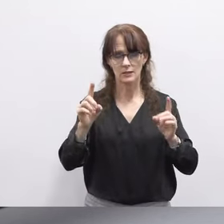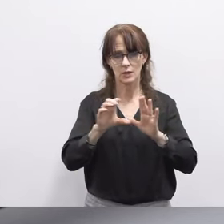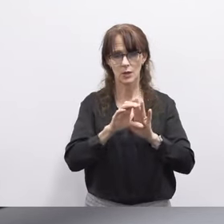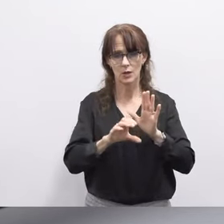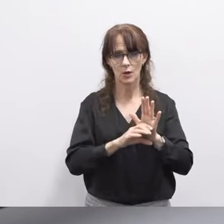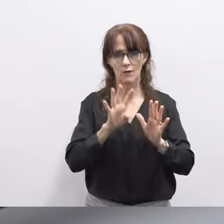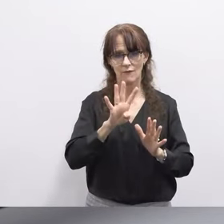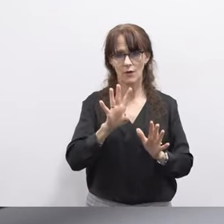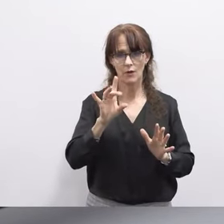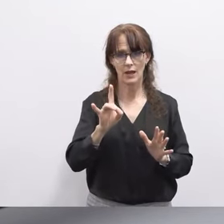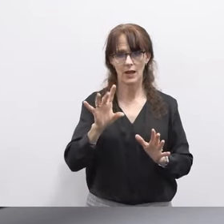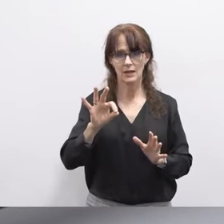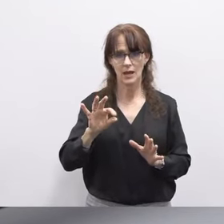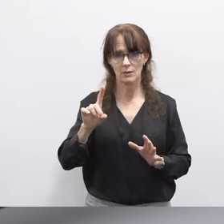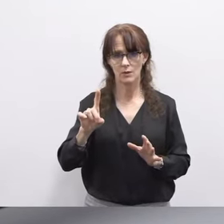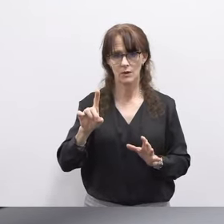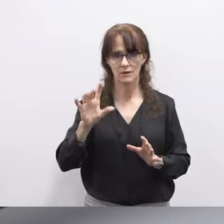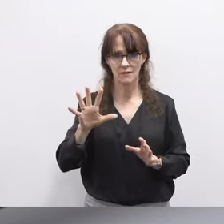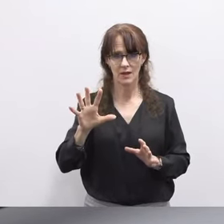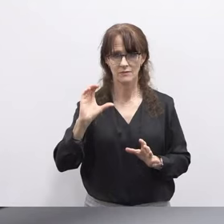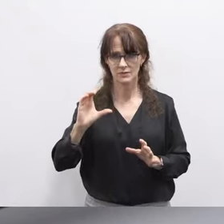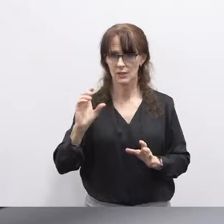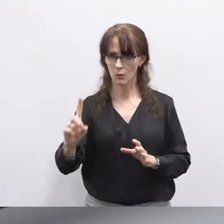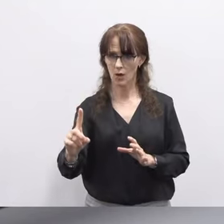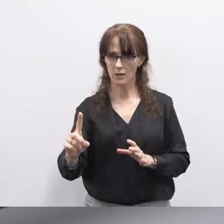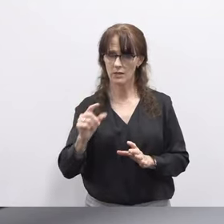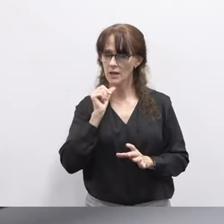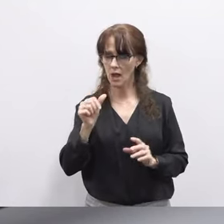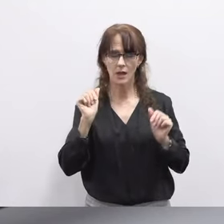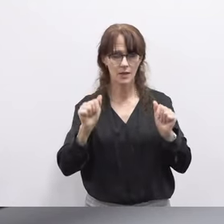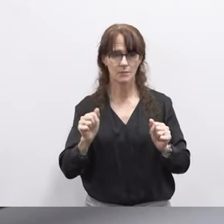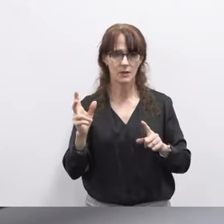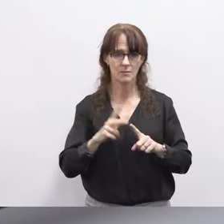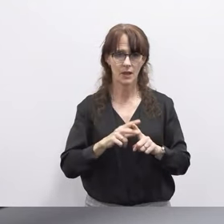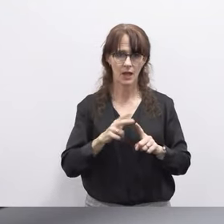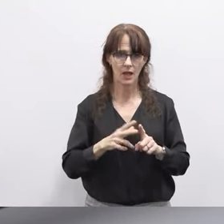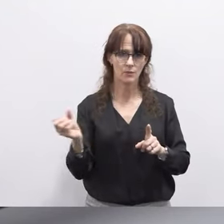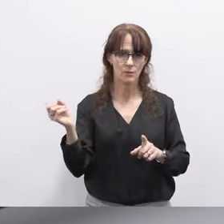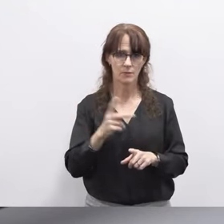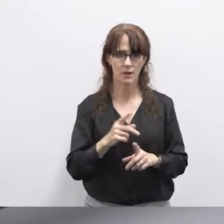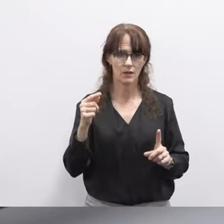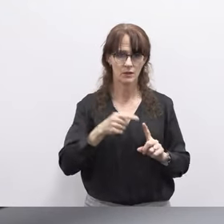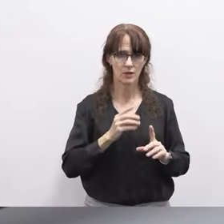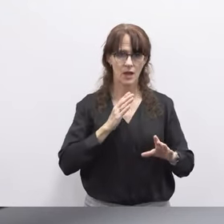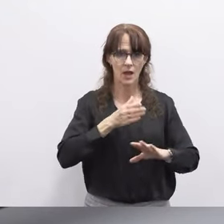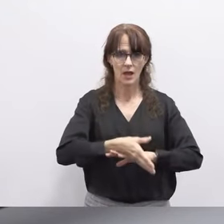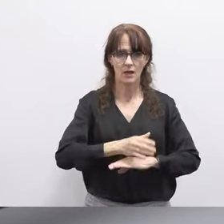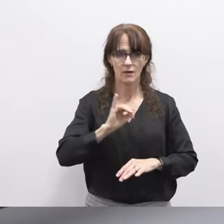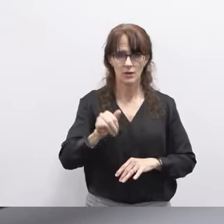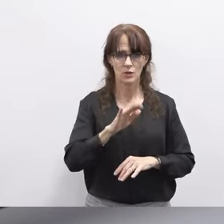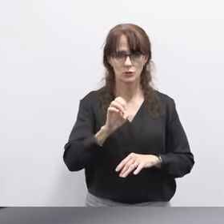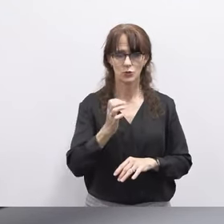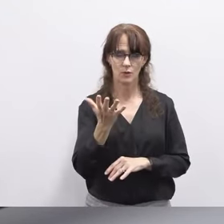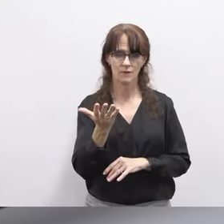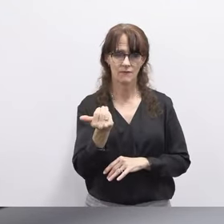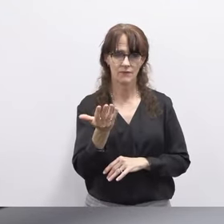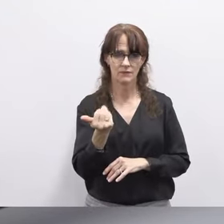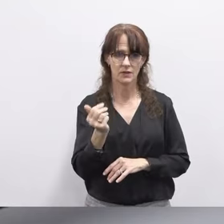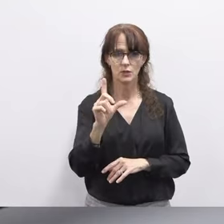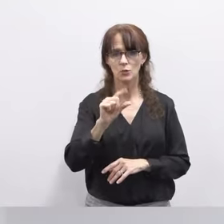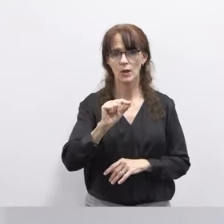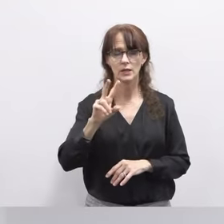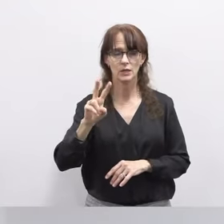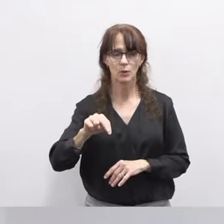Codes 48915C1 and would not be eligible to apply for readmission until after June 15th, 2022.